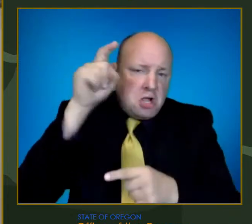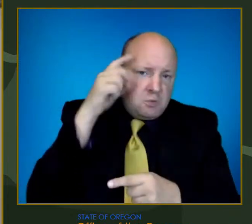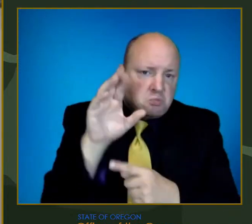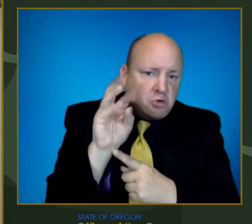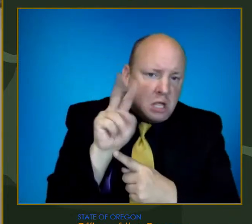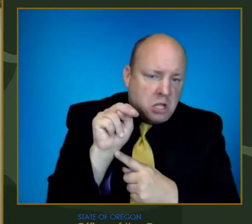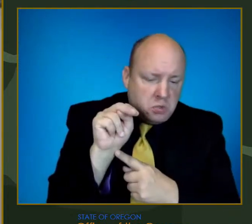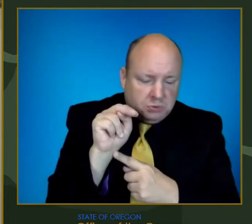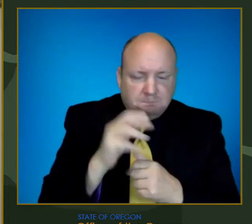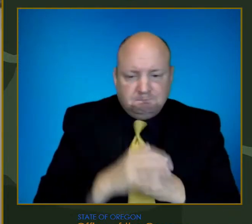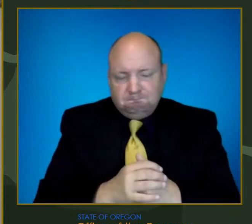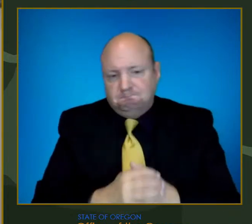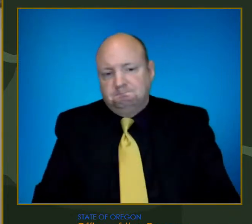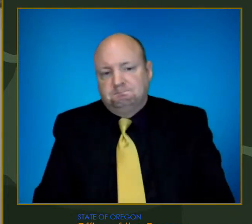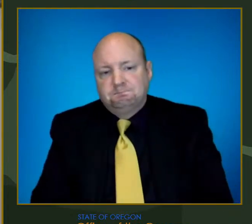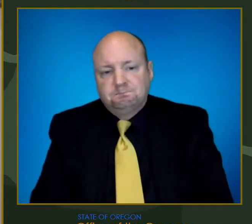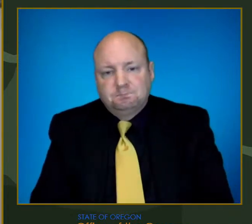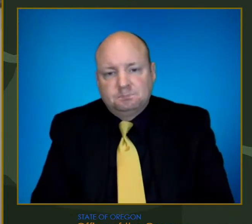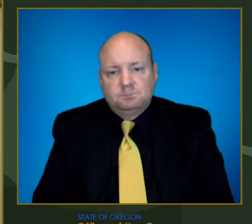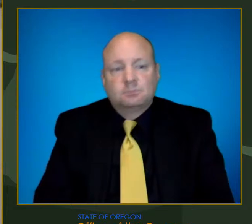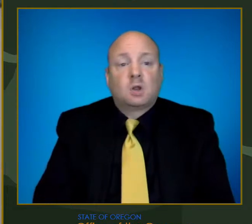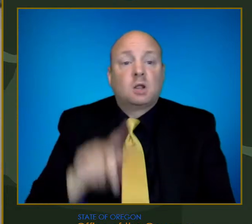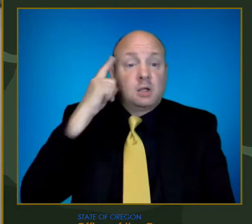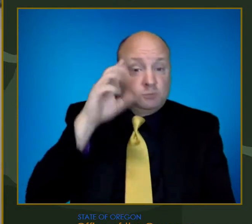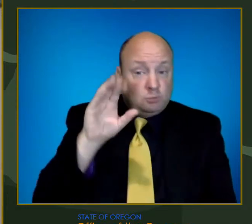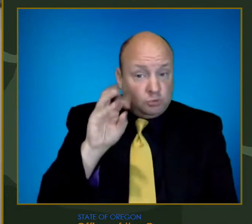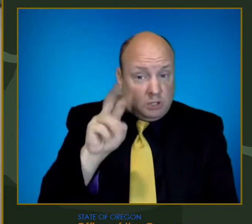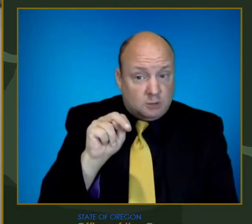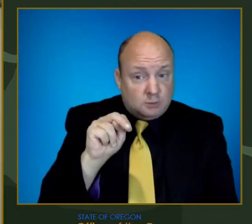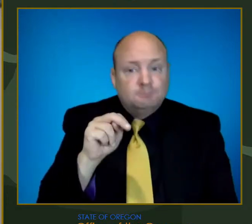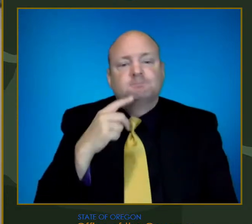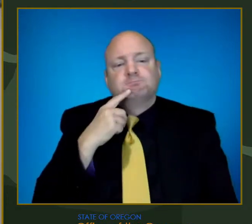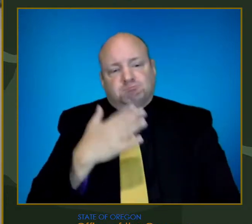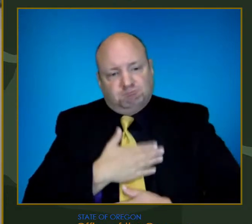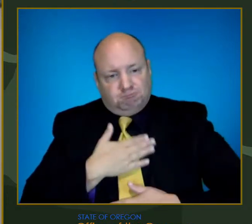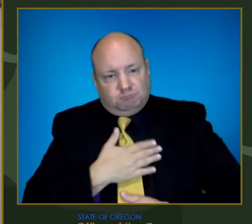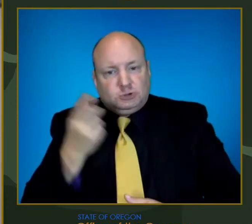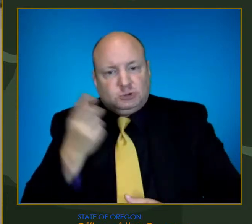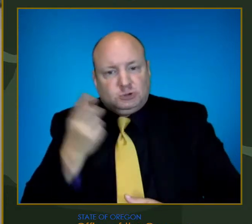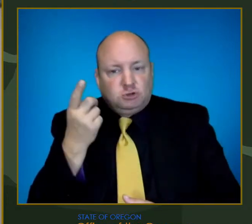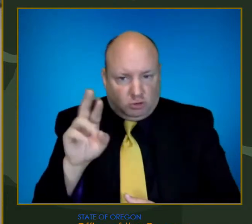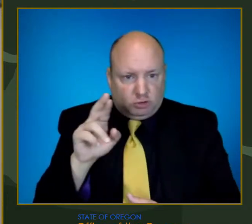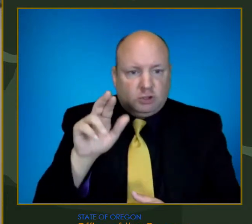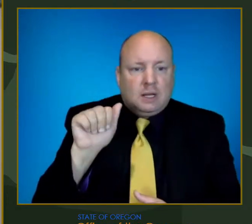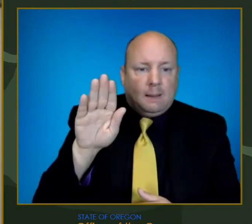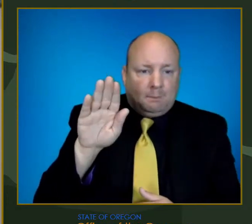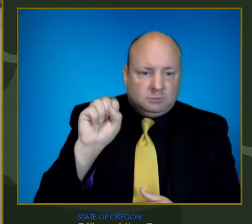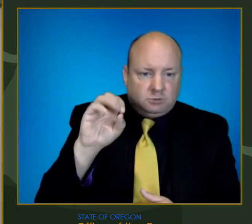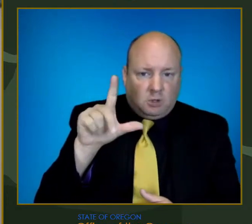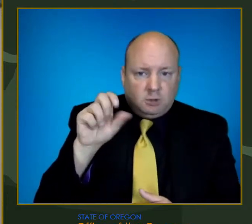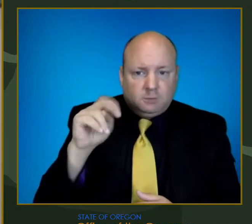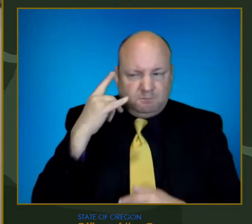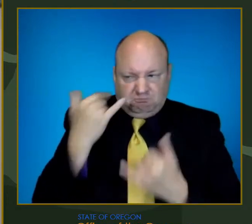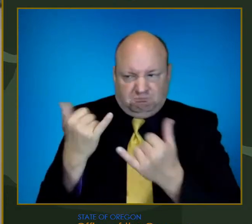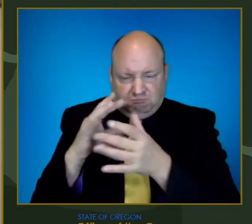Dr. Absalon. We really appreciate you joining us today. And Charles, we are ready for